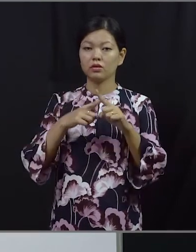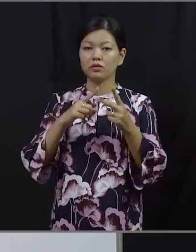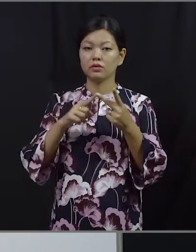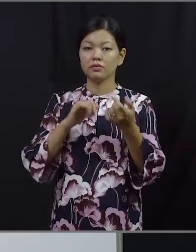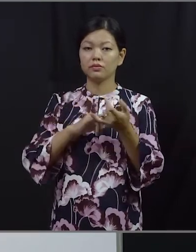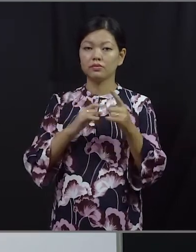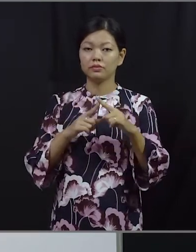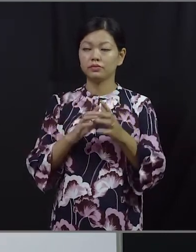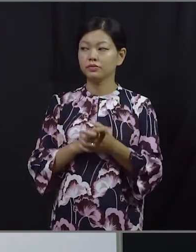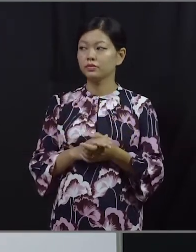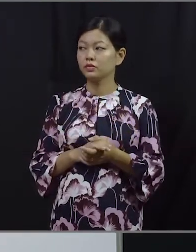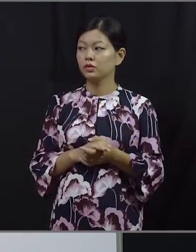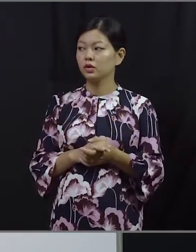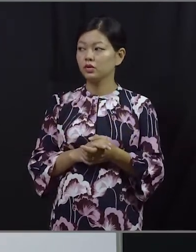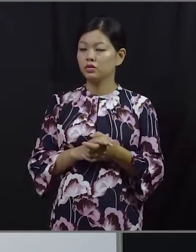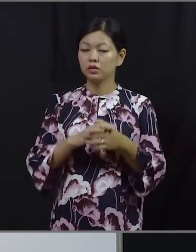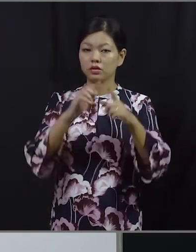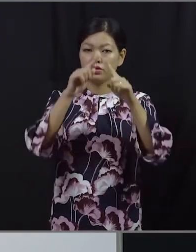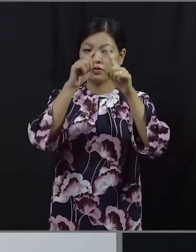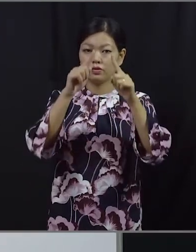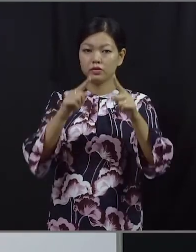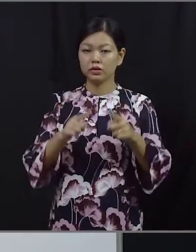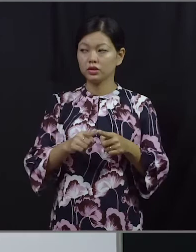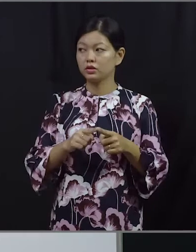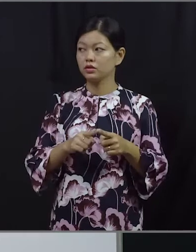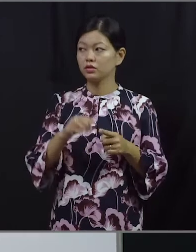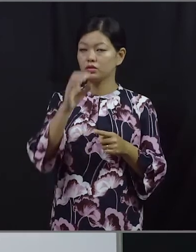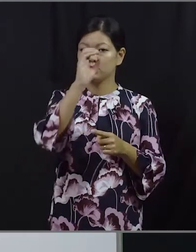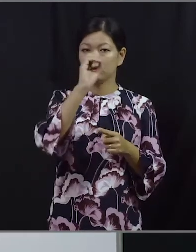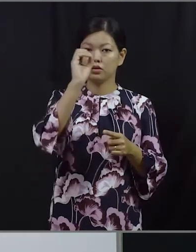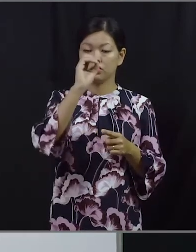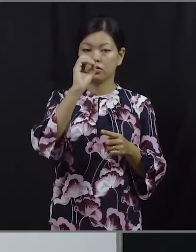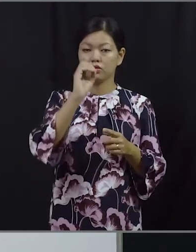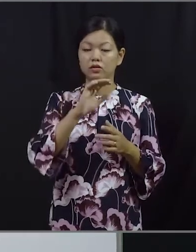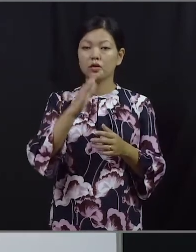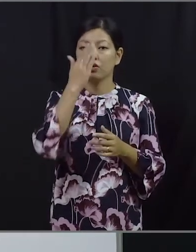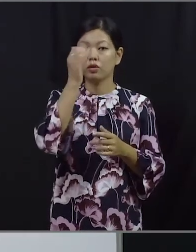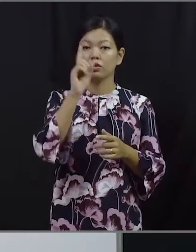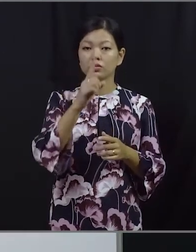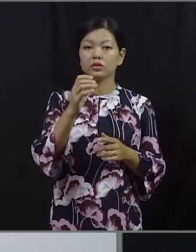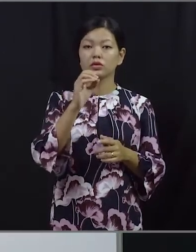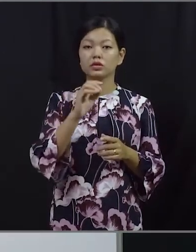object lens. Okay. So, you can write here object lens. Okay. So, I am just writing O.